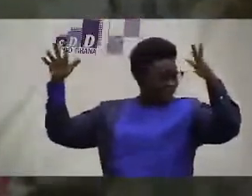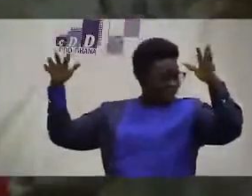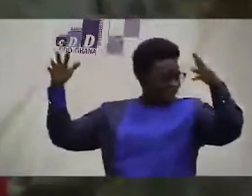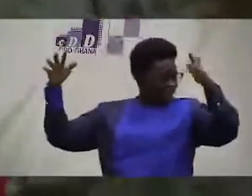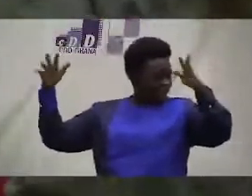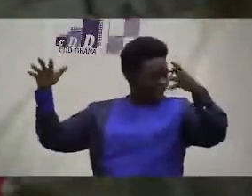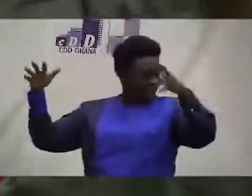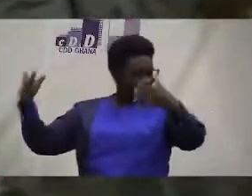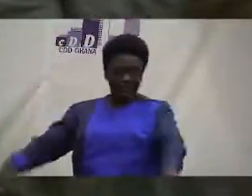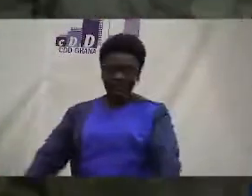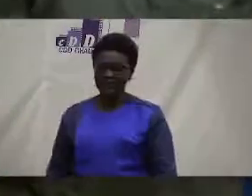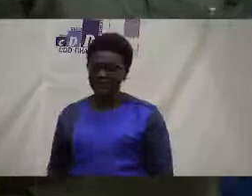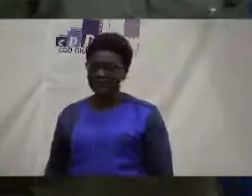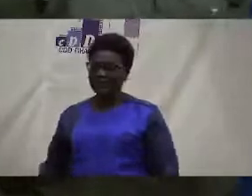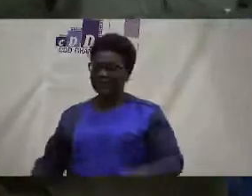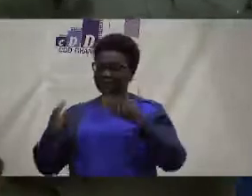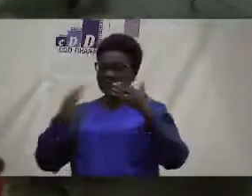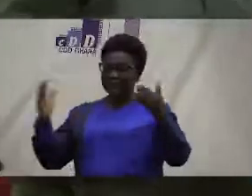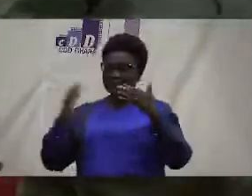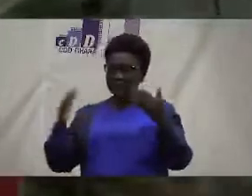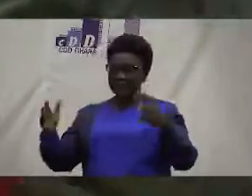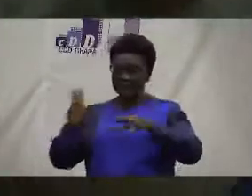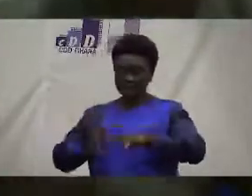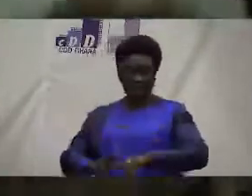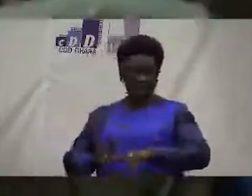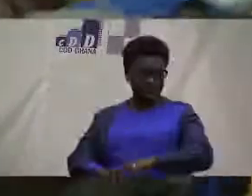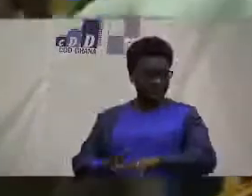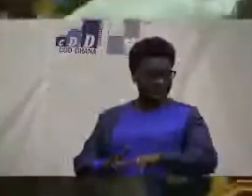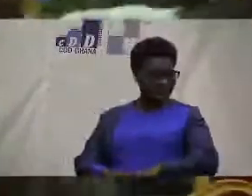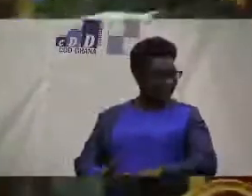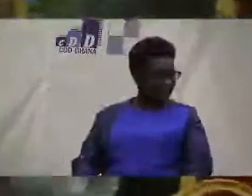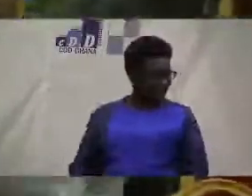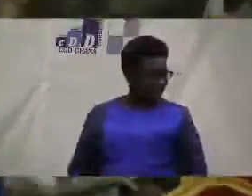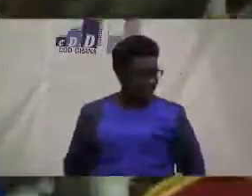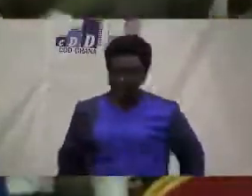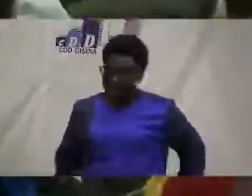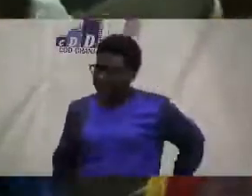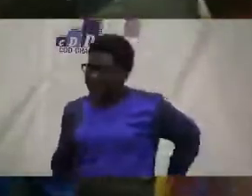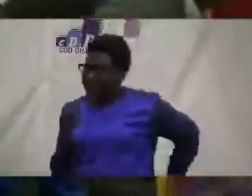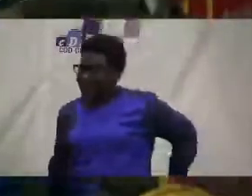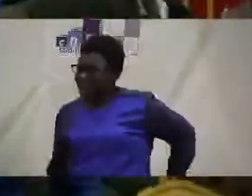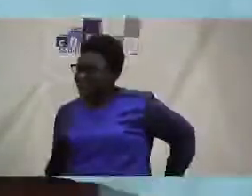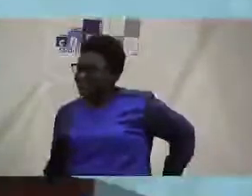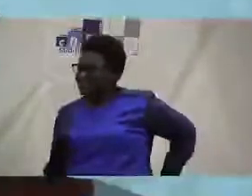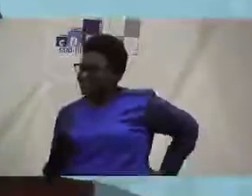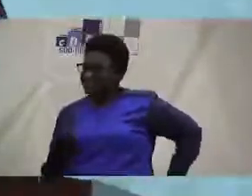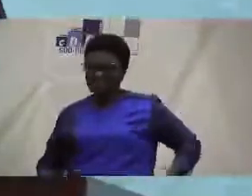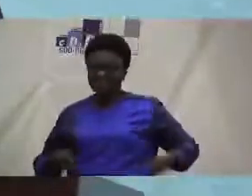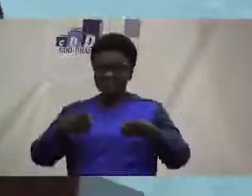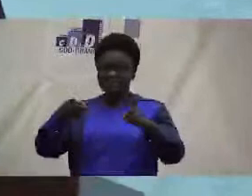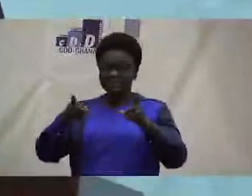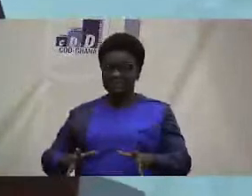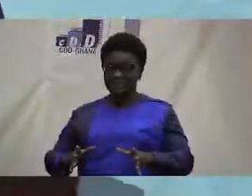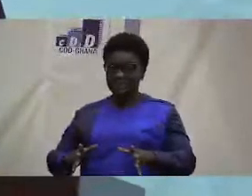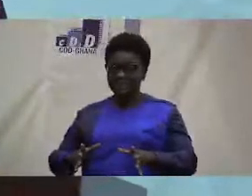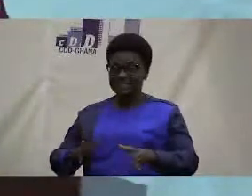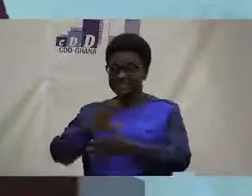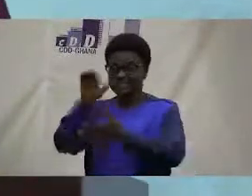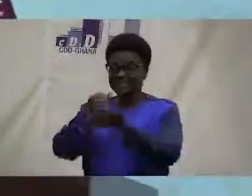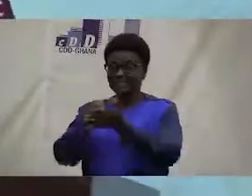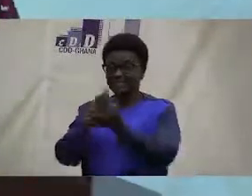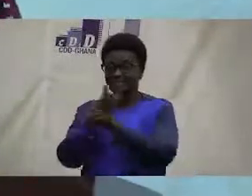Thank you very much. Please take your seats. Madam Inayat Hassan, the director of the Center for